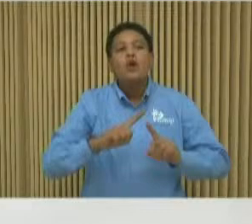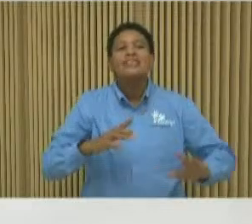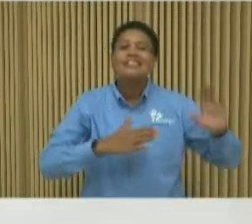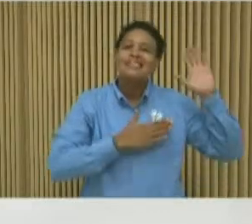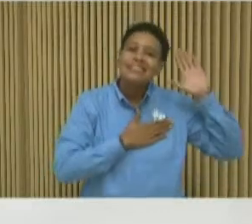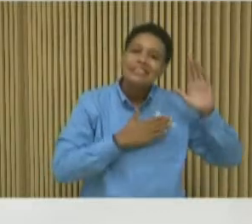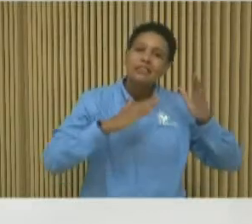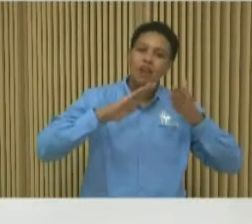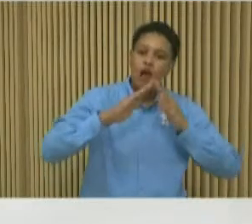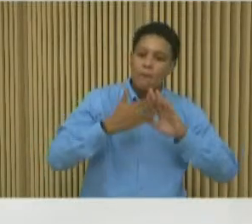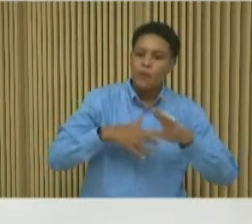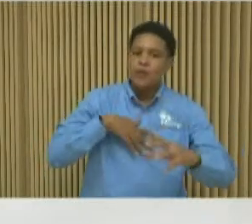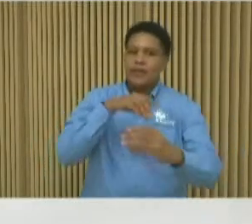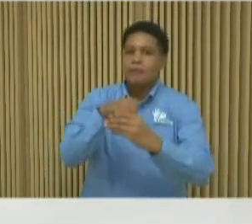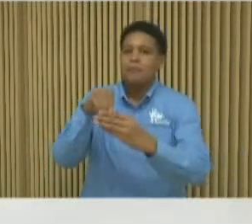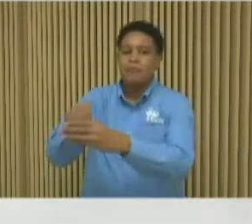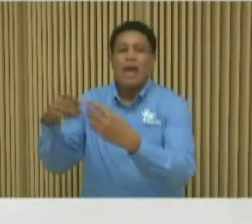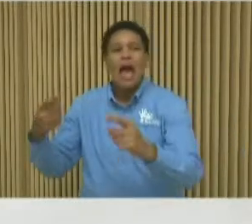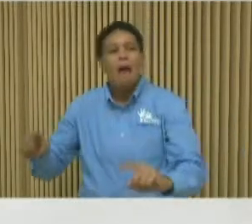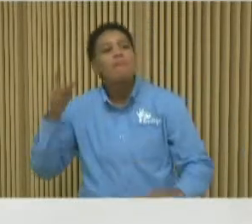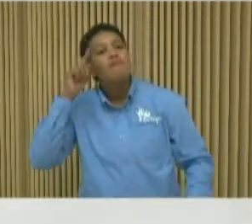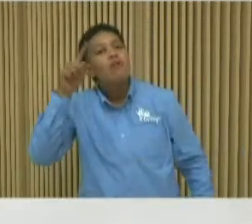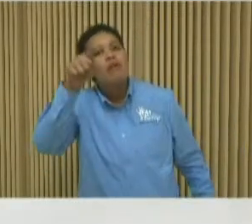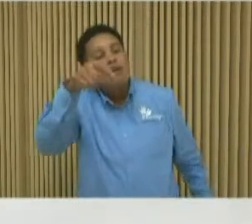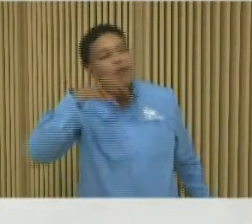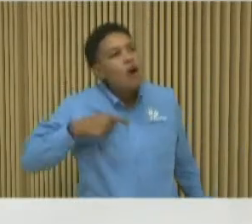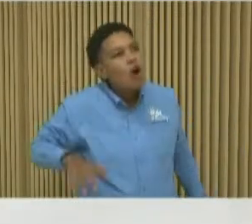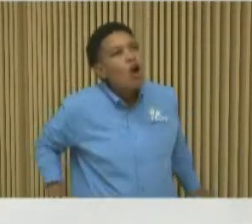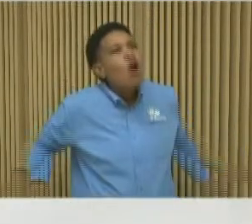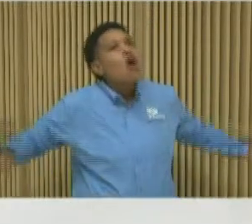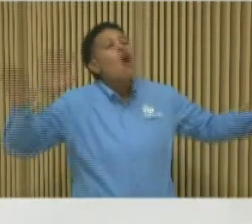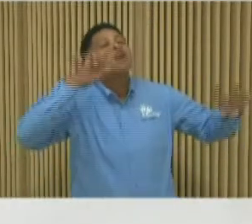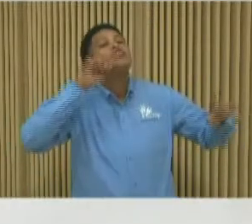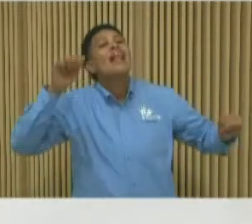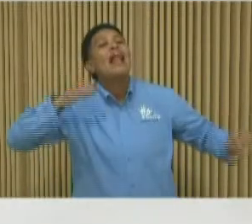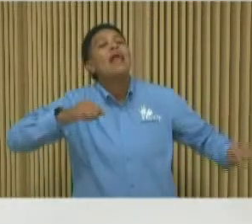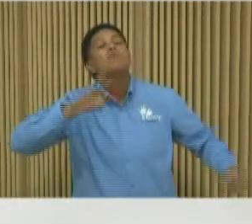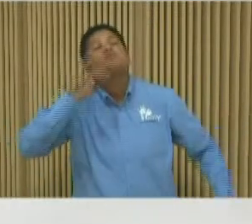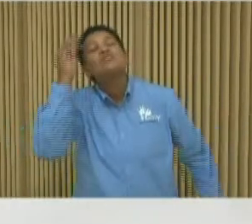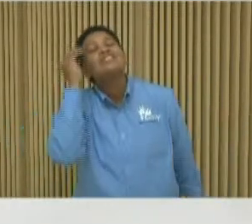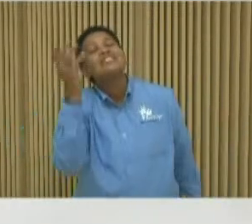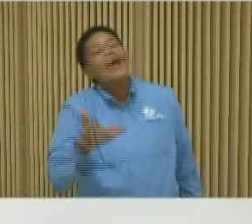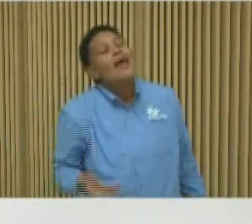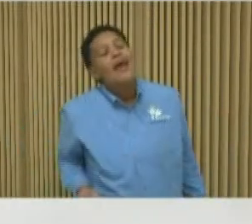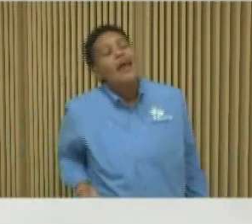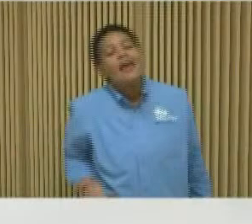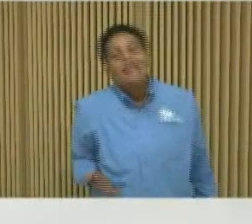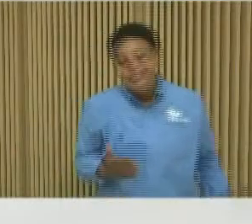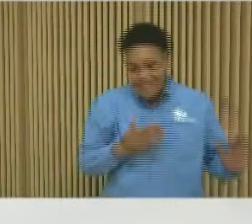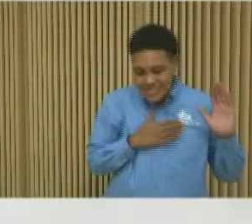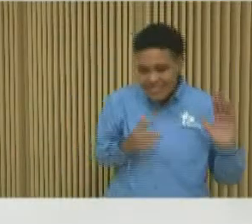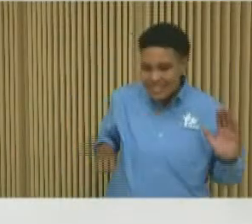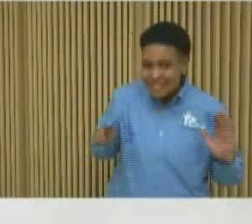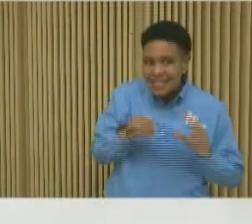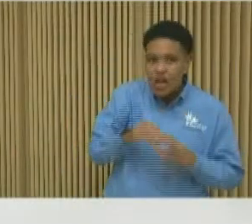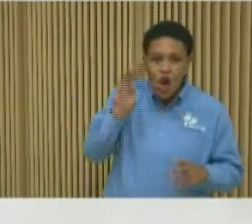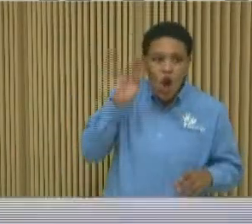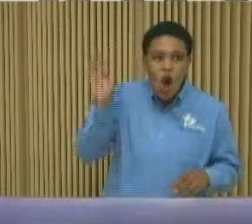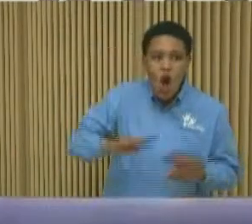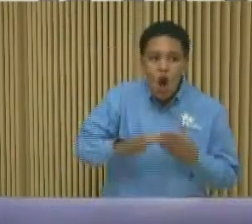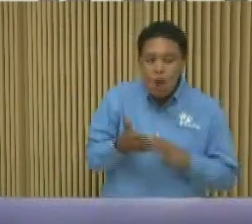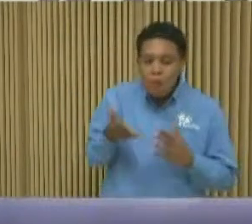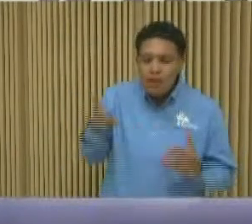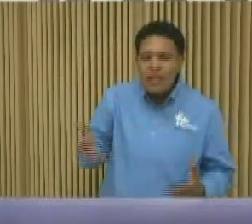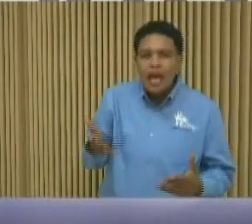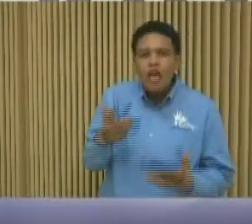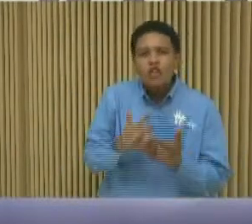the communities for us to be able to say that the citizens in every community